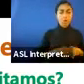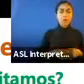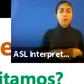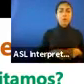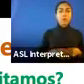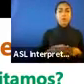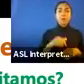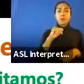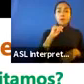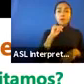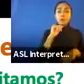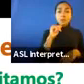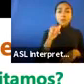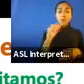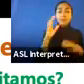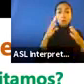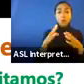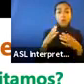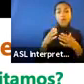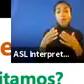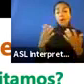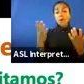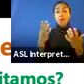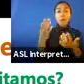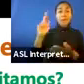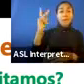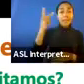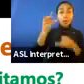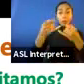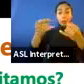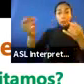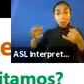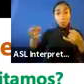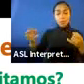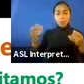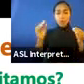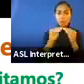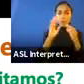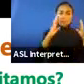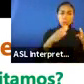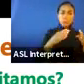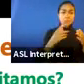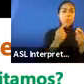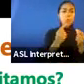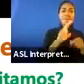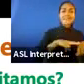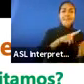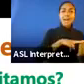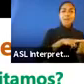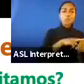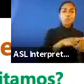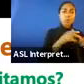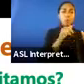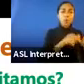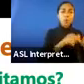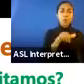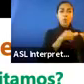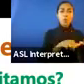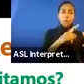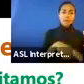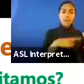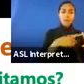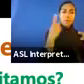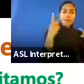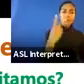more fluid ecological boundaries that are defined by seasons and patterns and cultures.